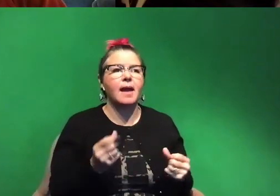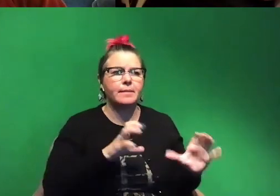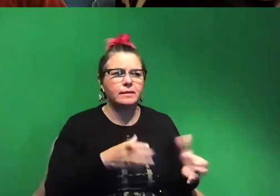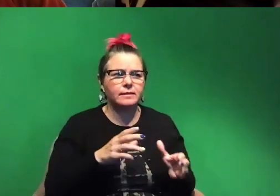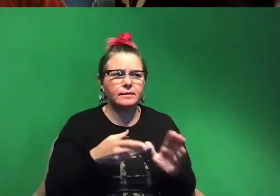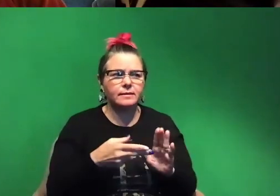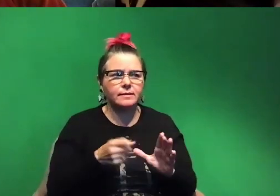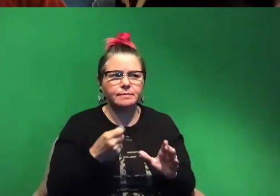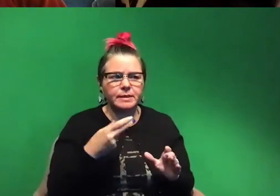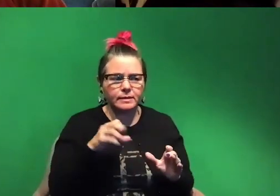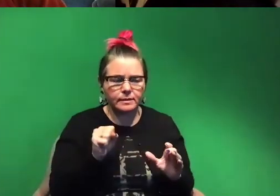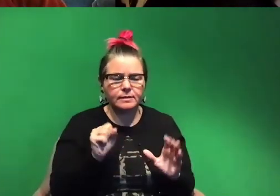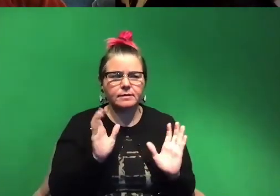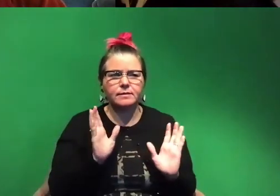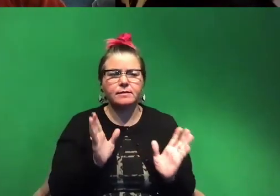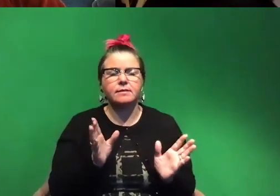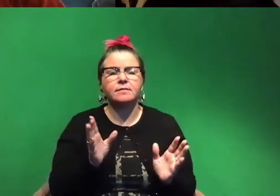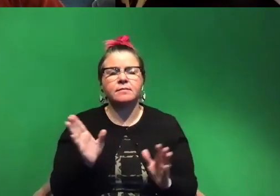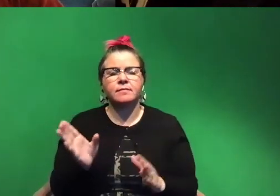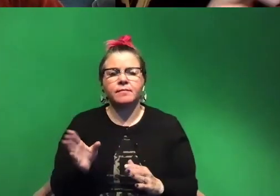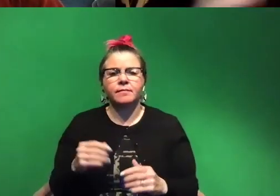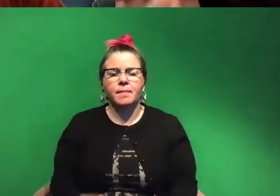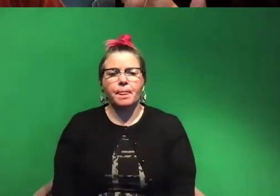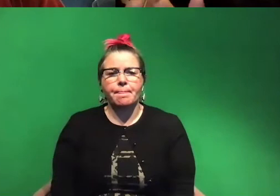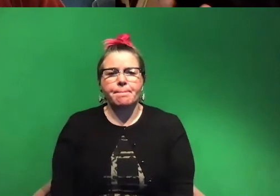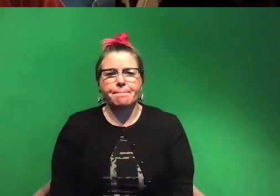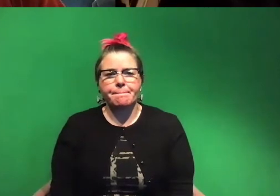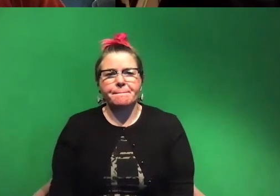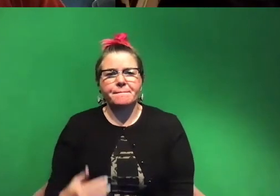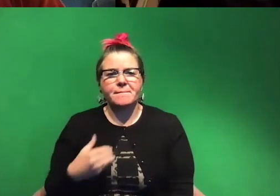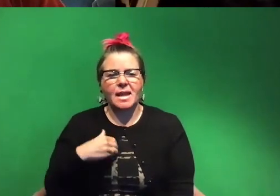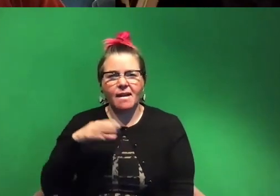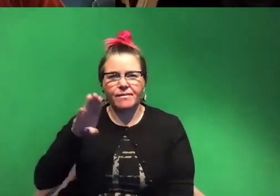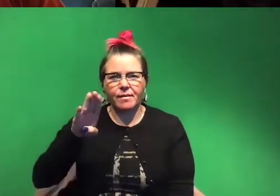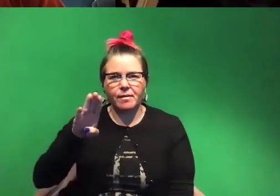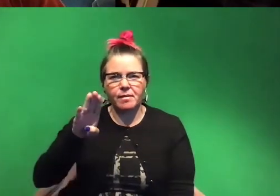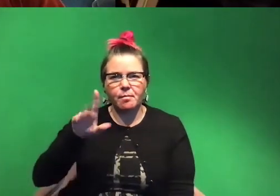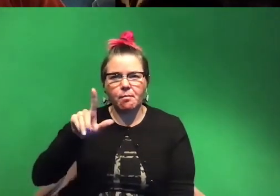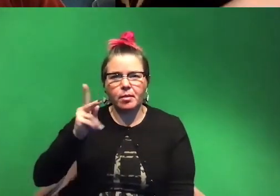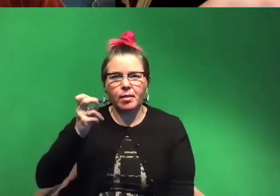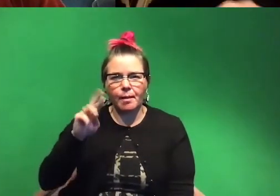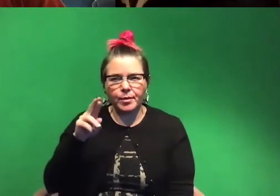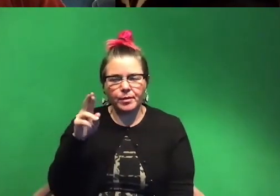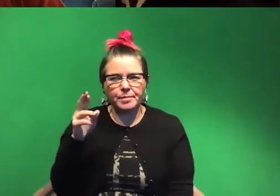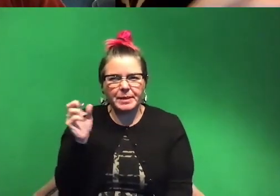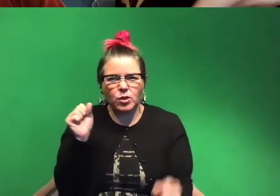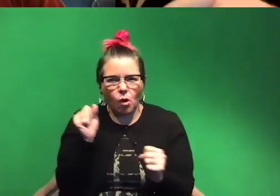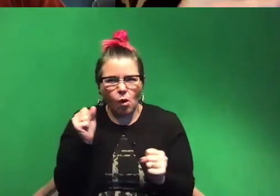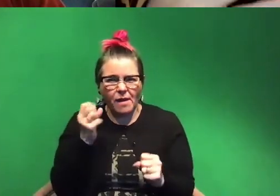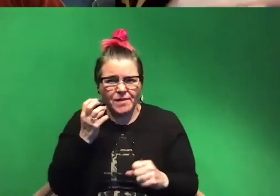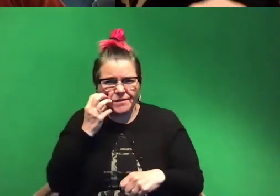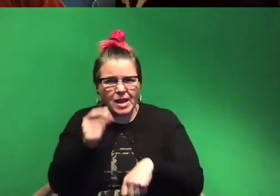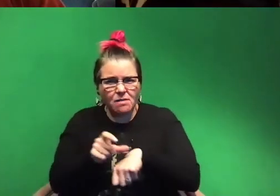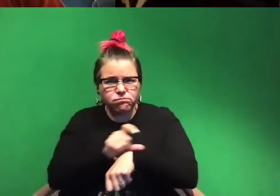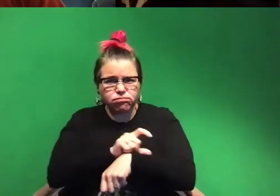are. Do they have like blubber or anything? Because they're living so cold. Like, how are they staying